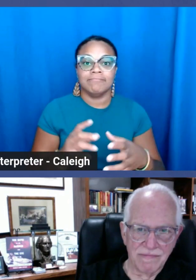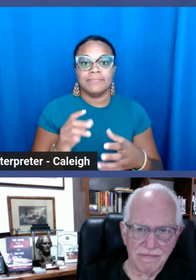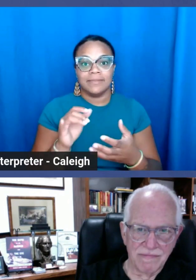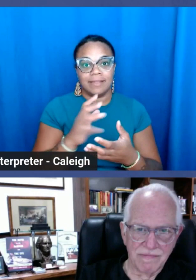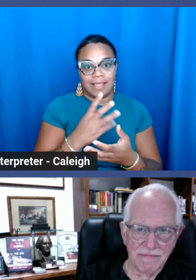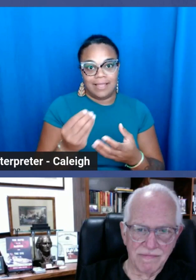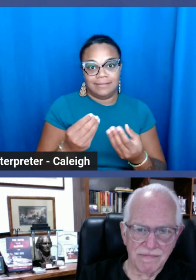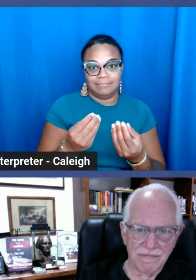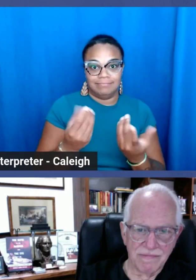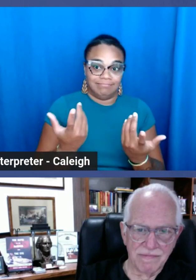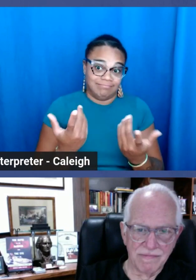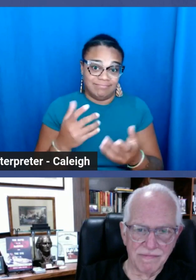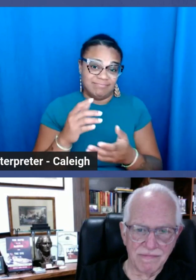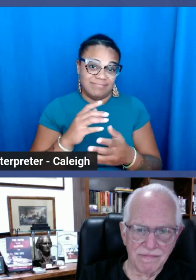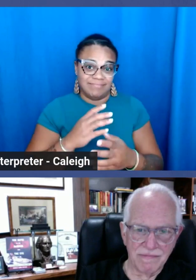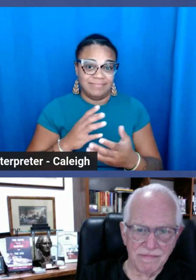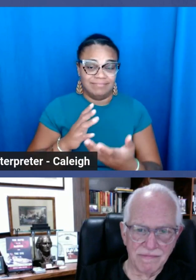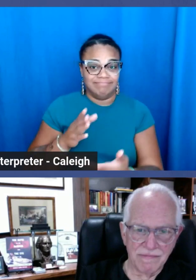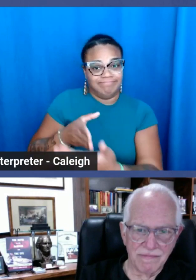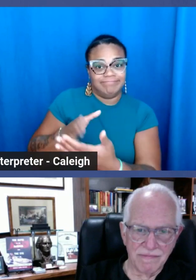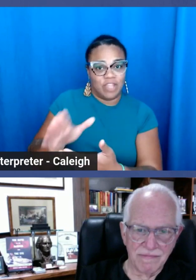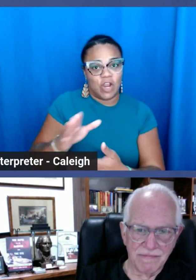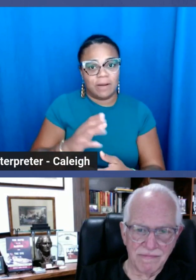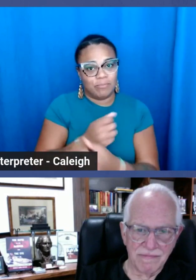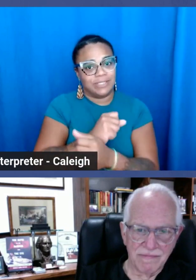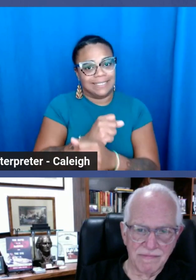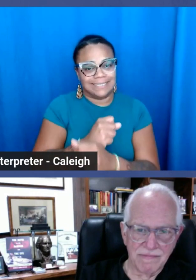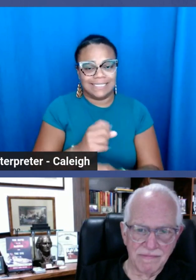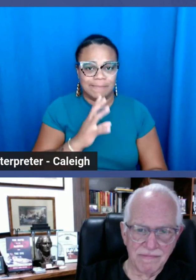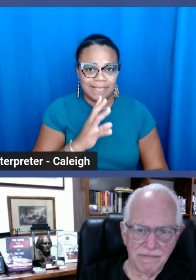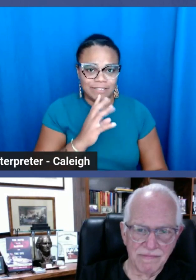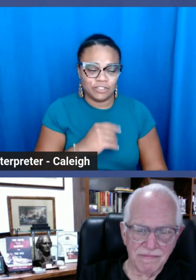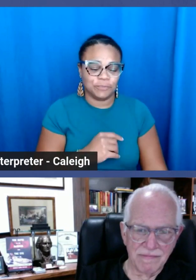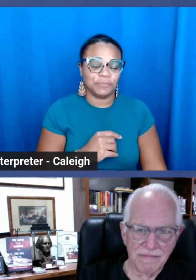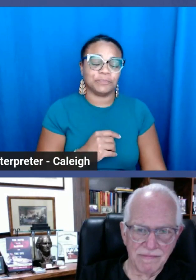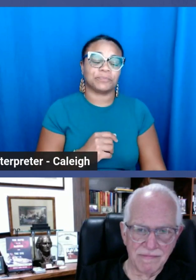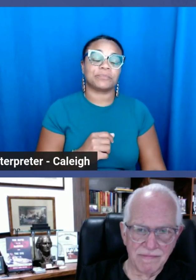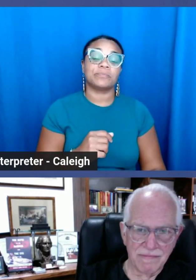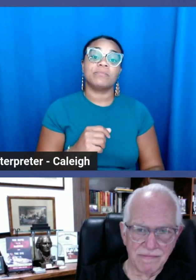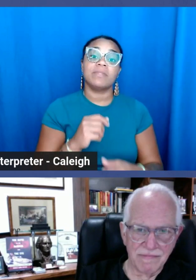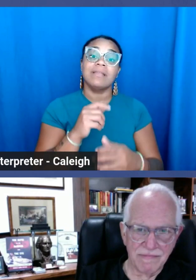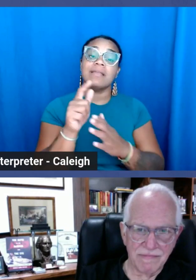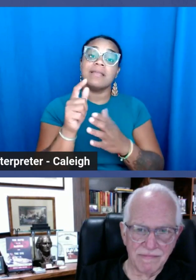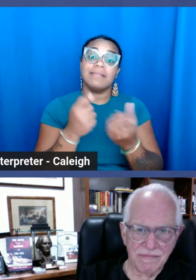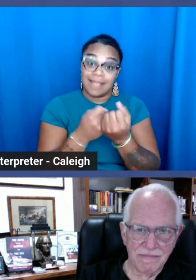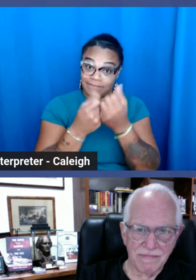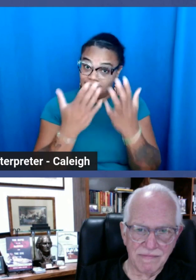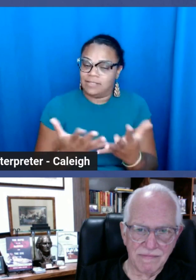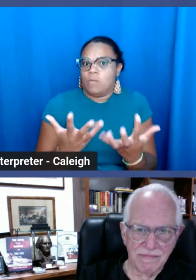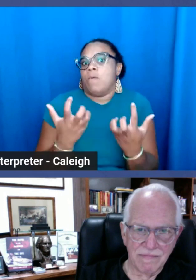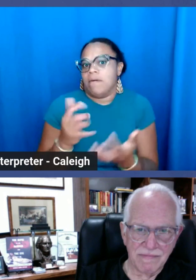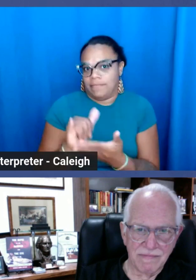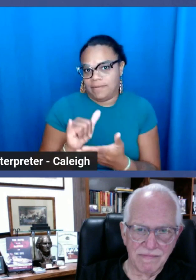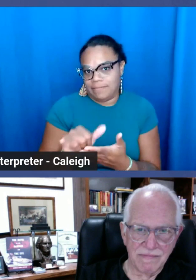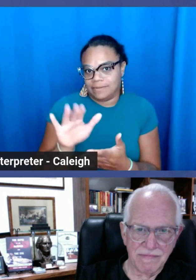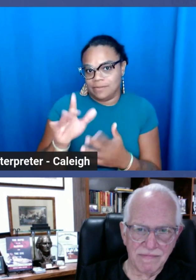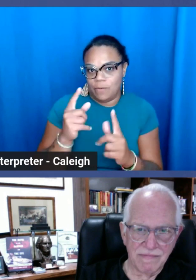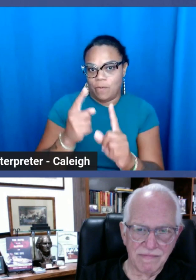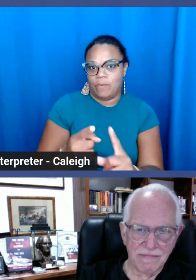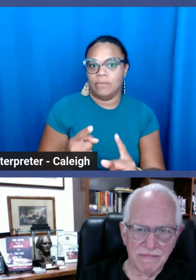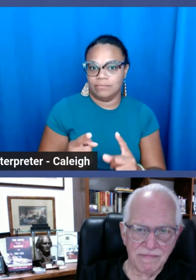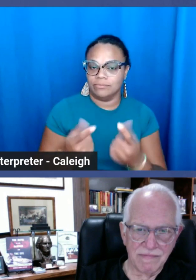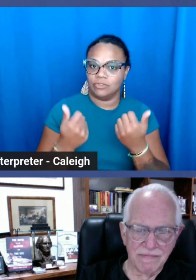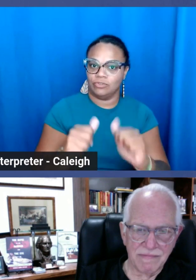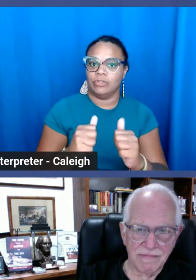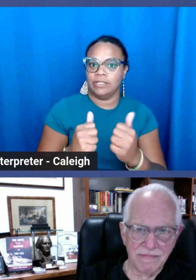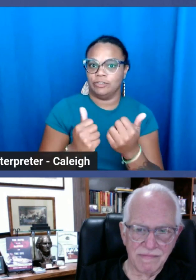speech. And the advocates of these laws want that. I mean, that is the ultimate goal, is to prohibit